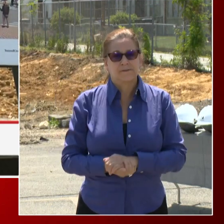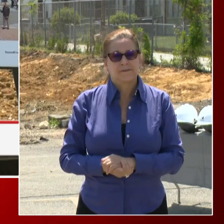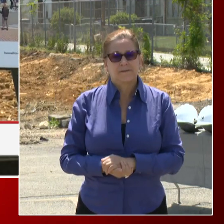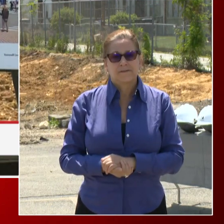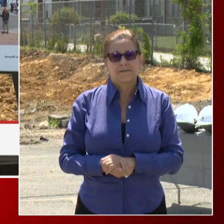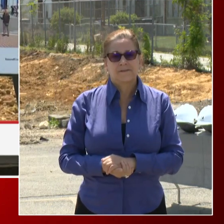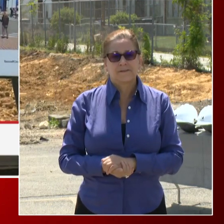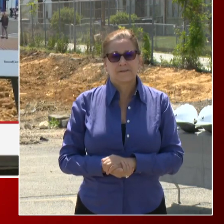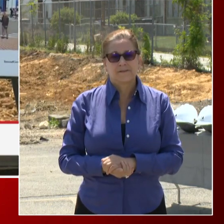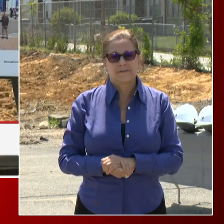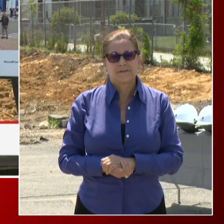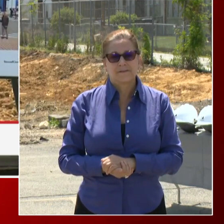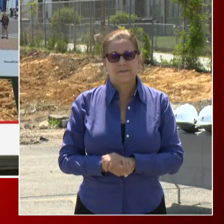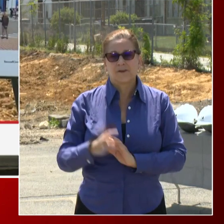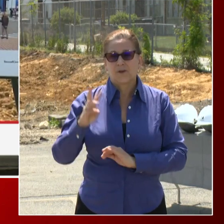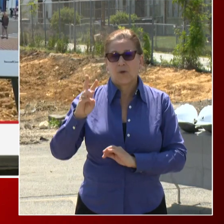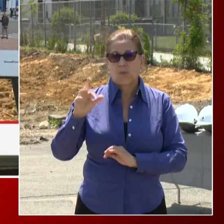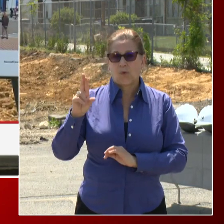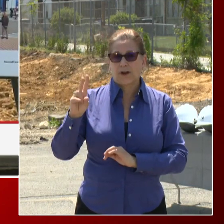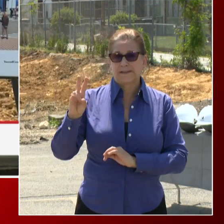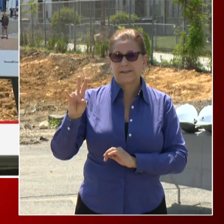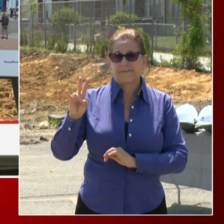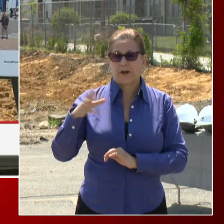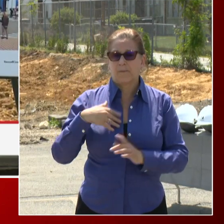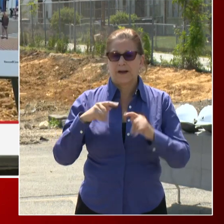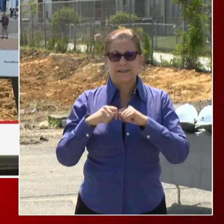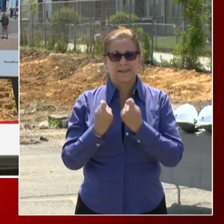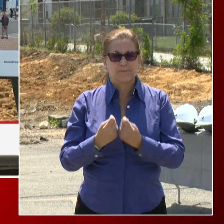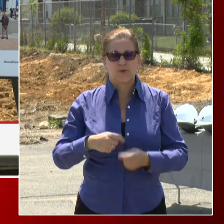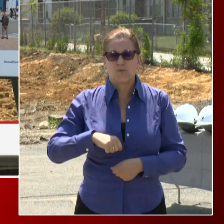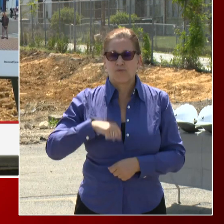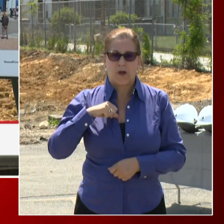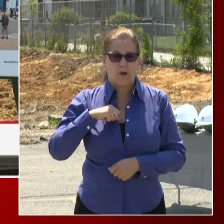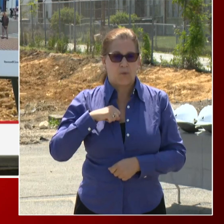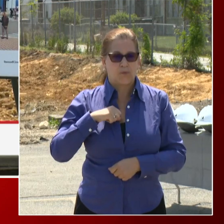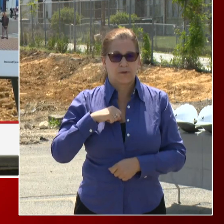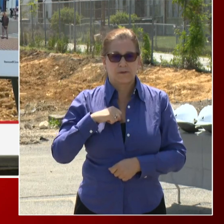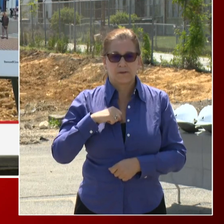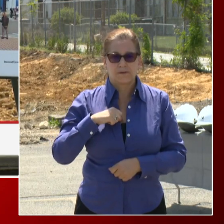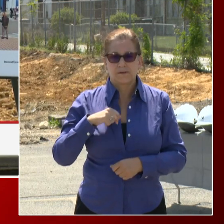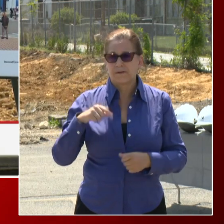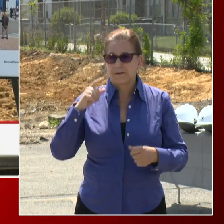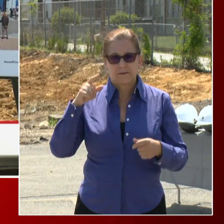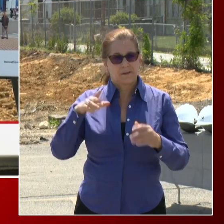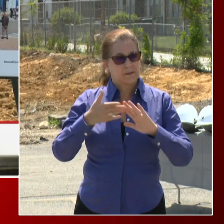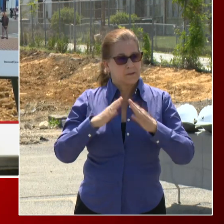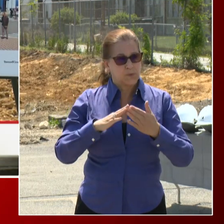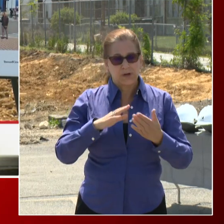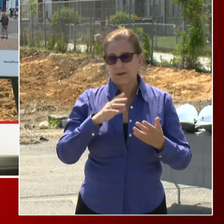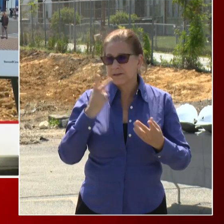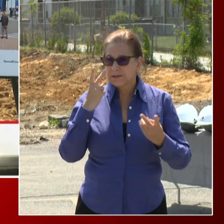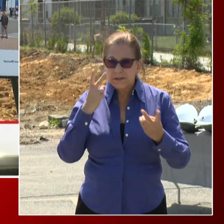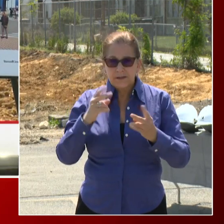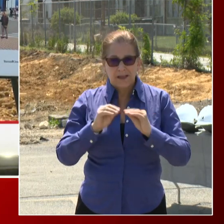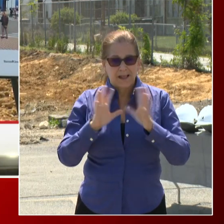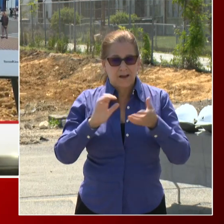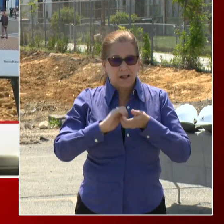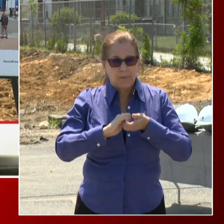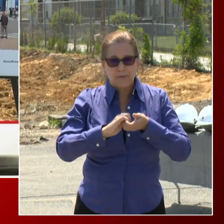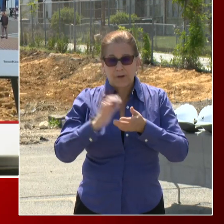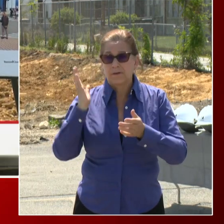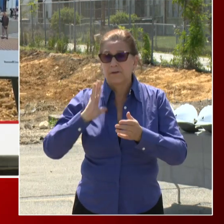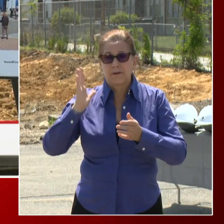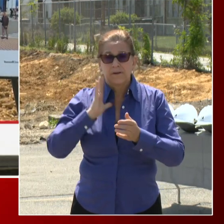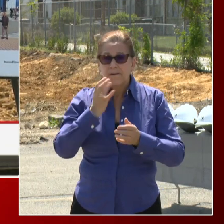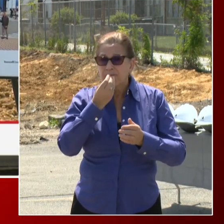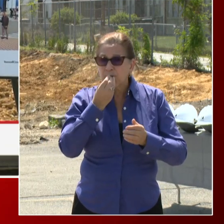is incredibly proud of. You know, I'm aware that the words community and collaboration often ring hollow when folks talk about